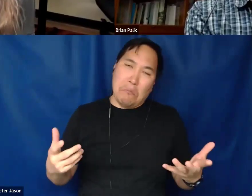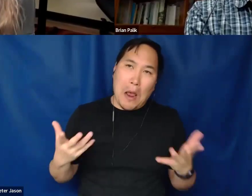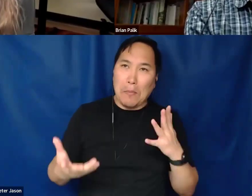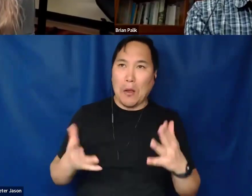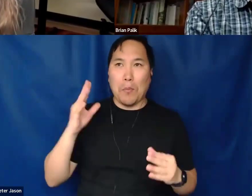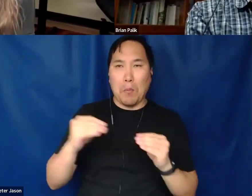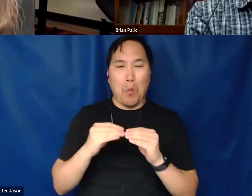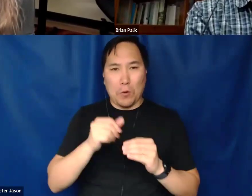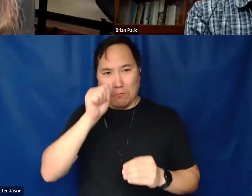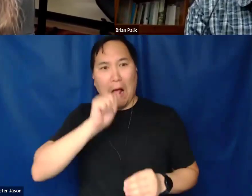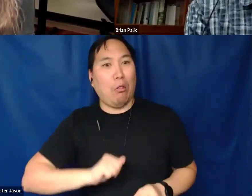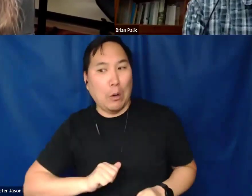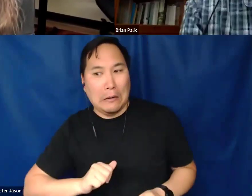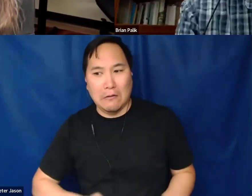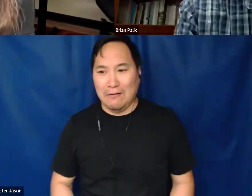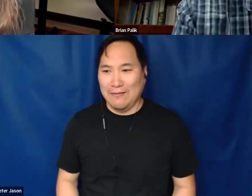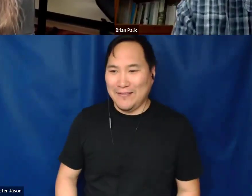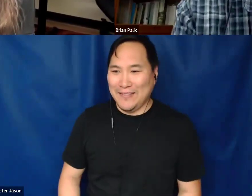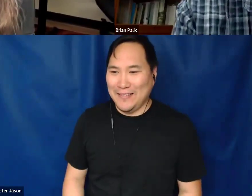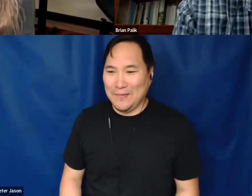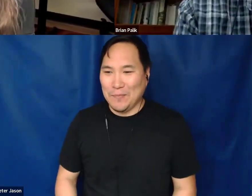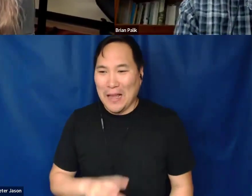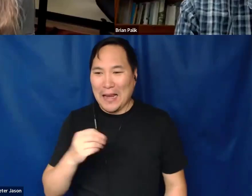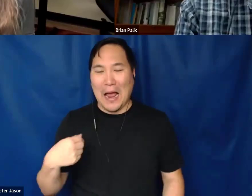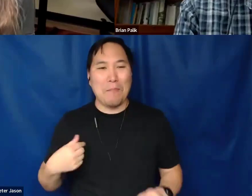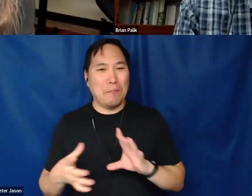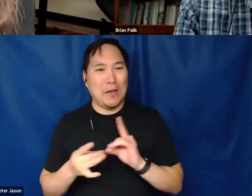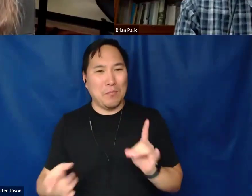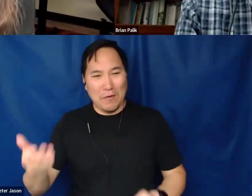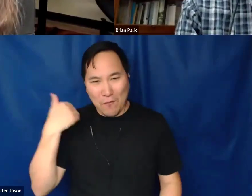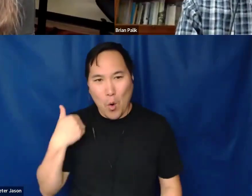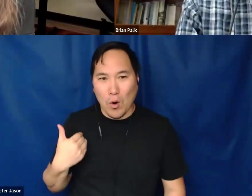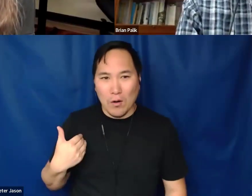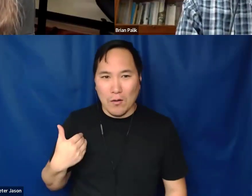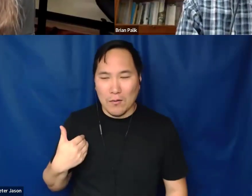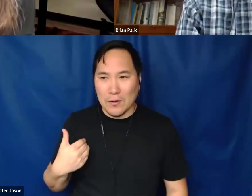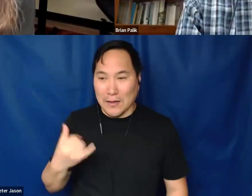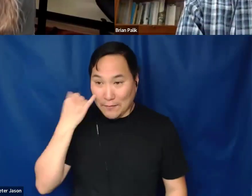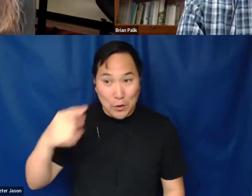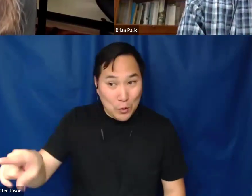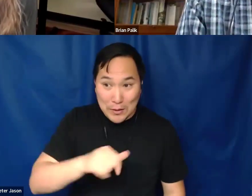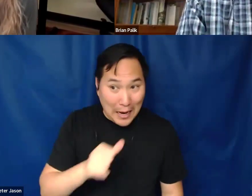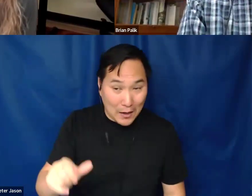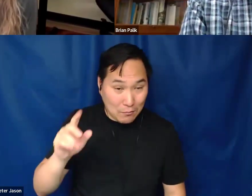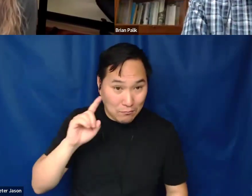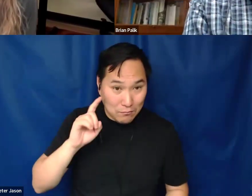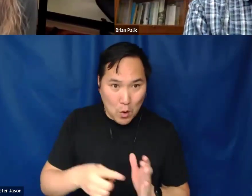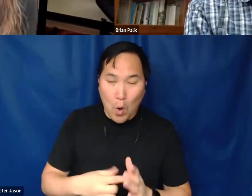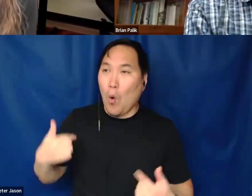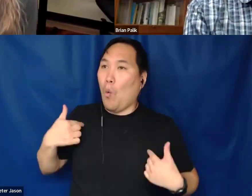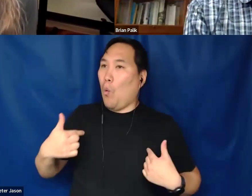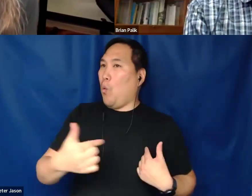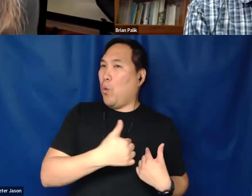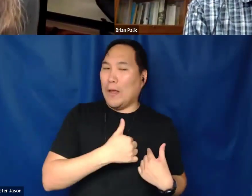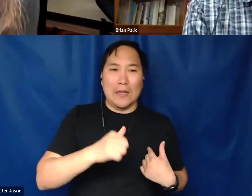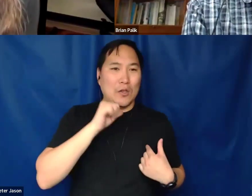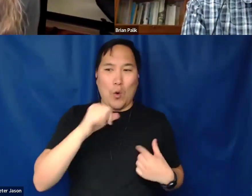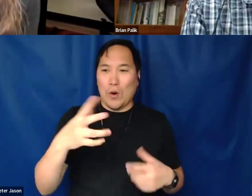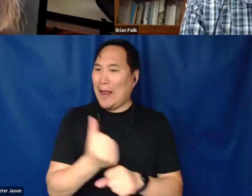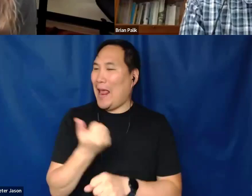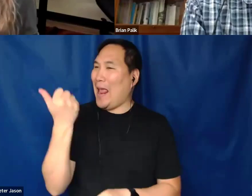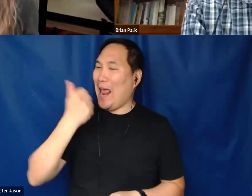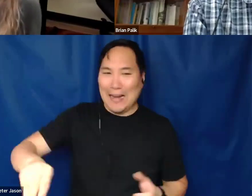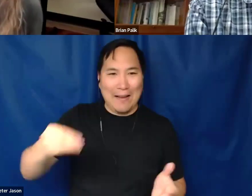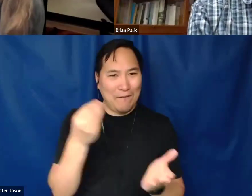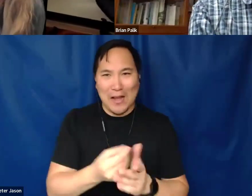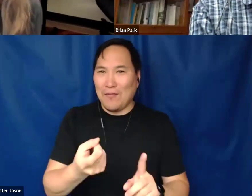that's my answer. The other thing I'll say, Maria, I said it before, I'm going to say it again in case people didn't hear it. We do not get any royalties from our book.